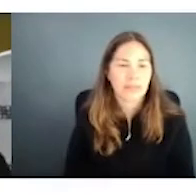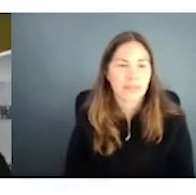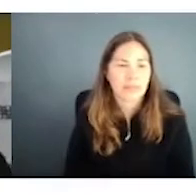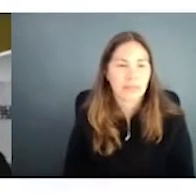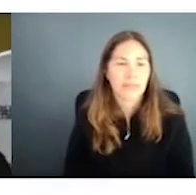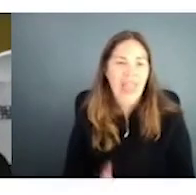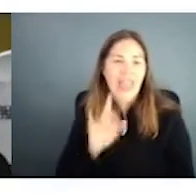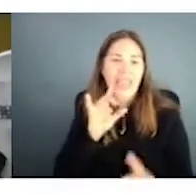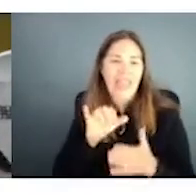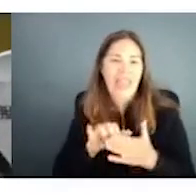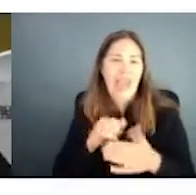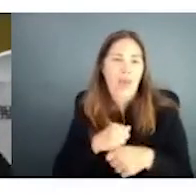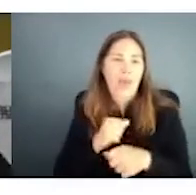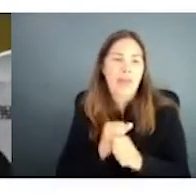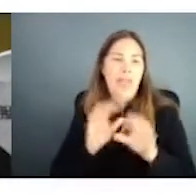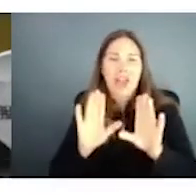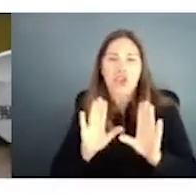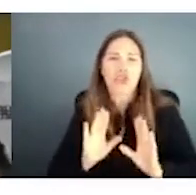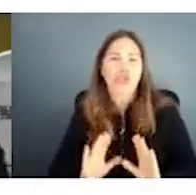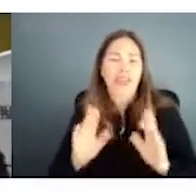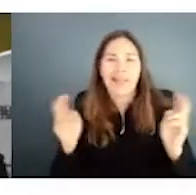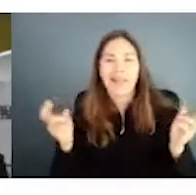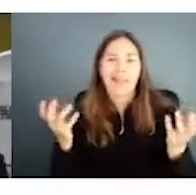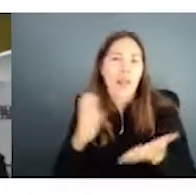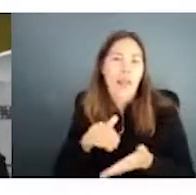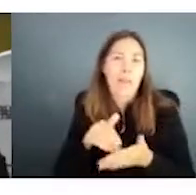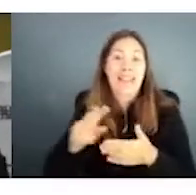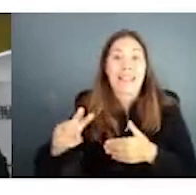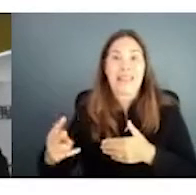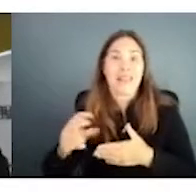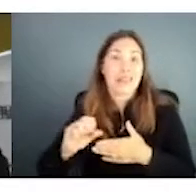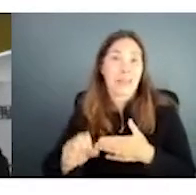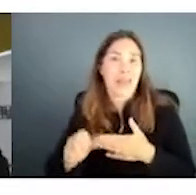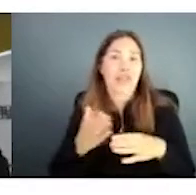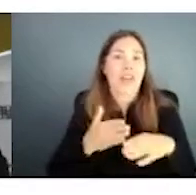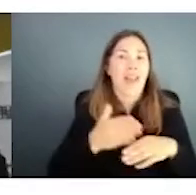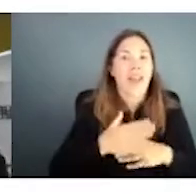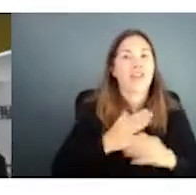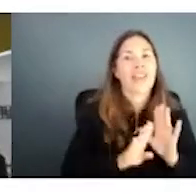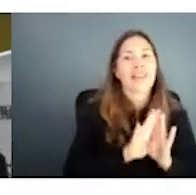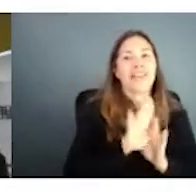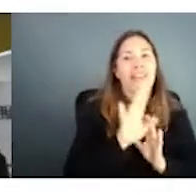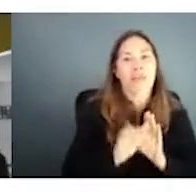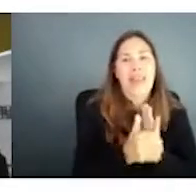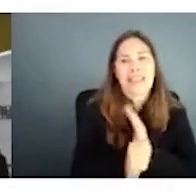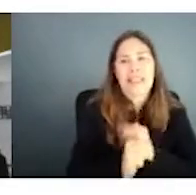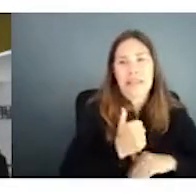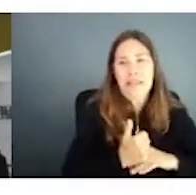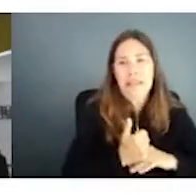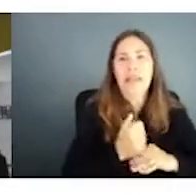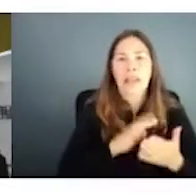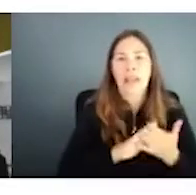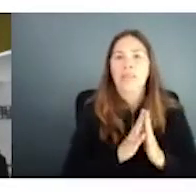I think that would make a great sort of middle of the second semester one, right after they've built that skill set up and have some